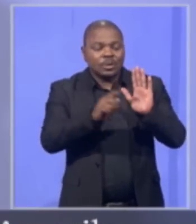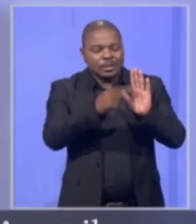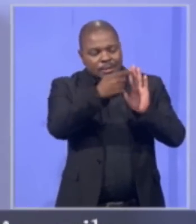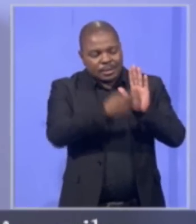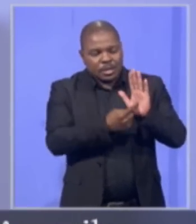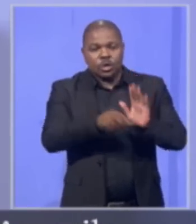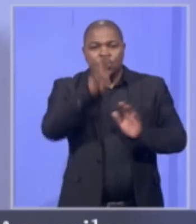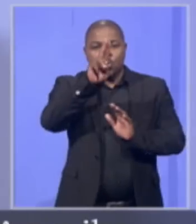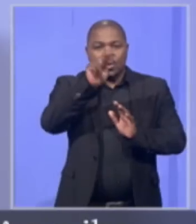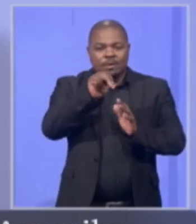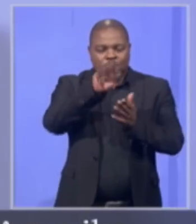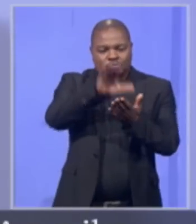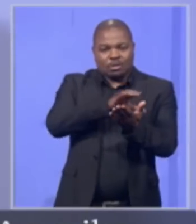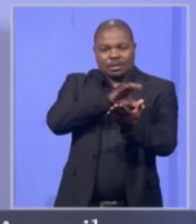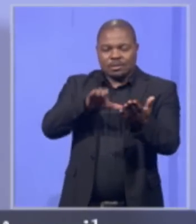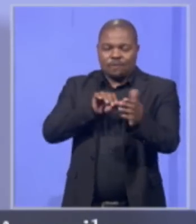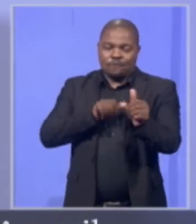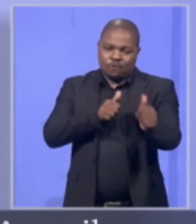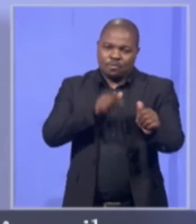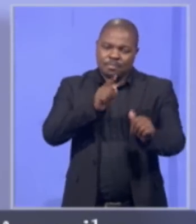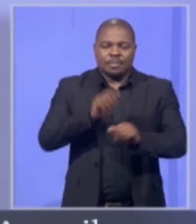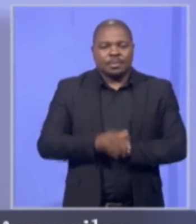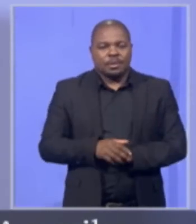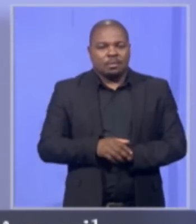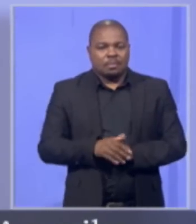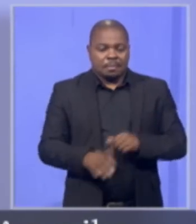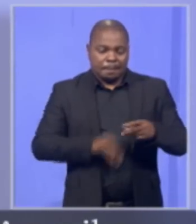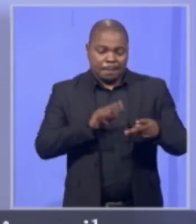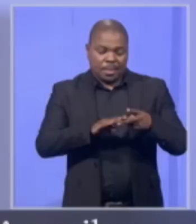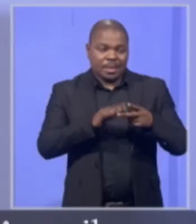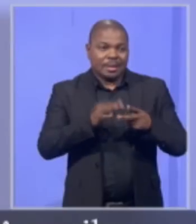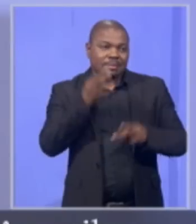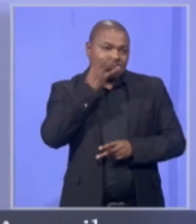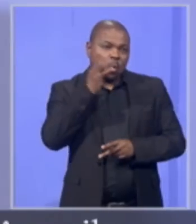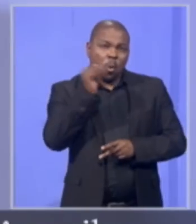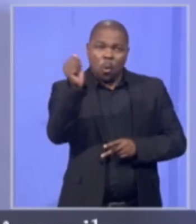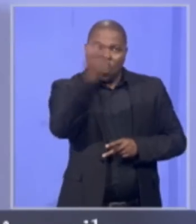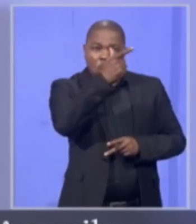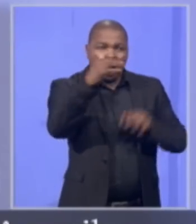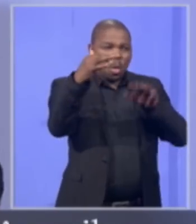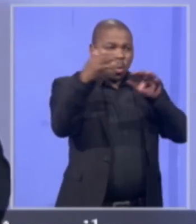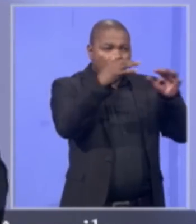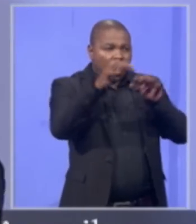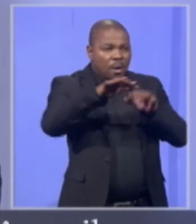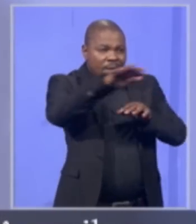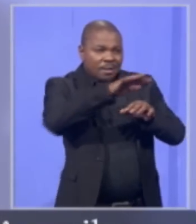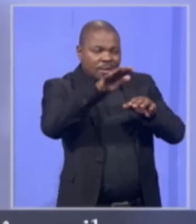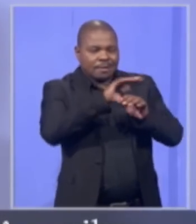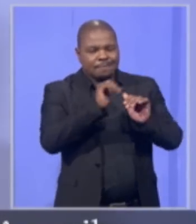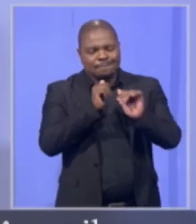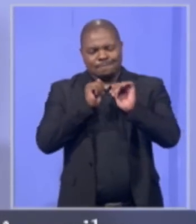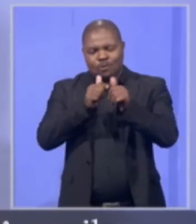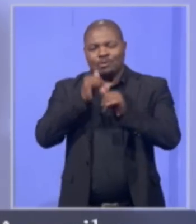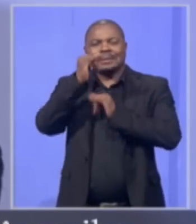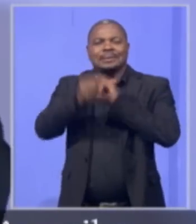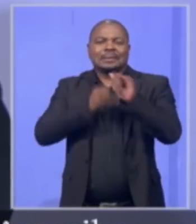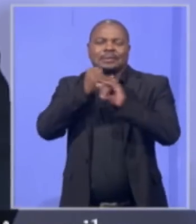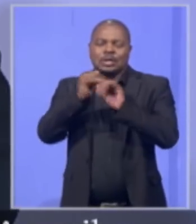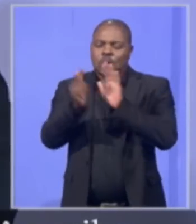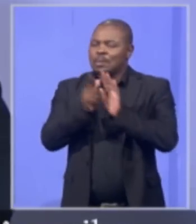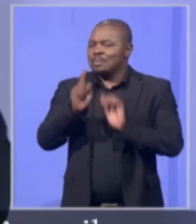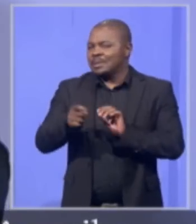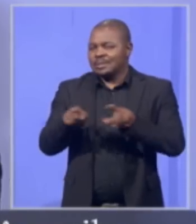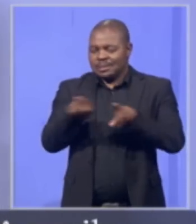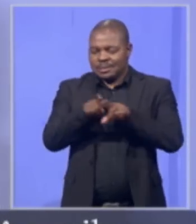UN Charter. Affirmed that all parties in conflicts must comply with their obligations under international law,